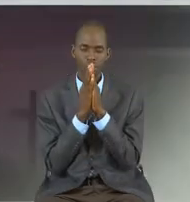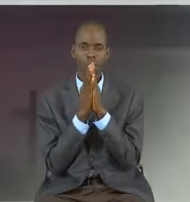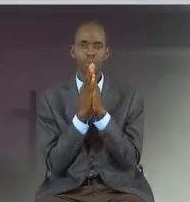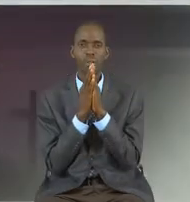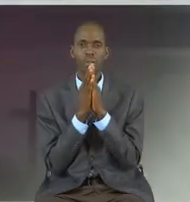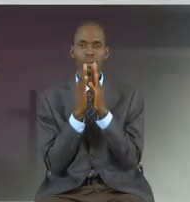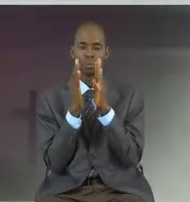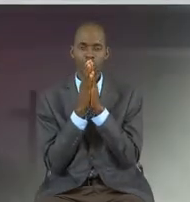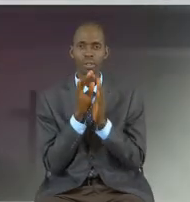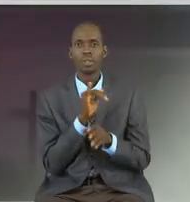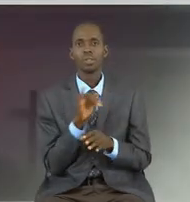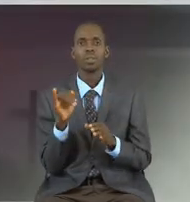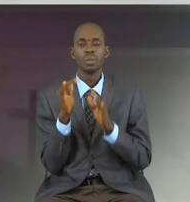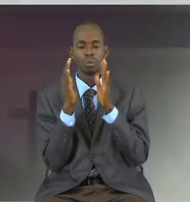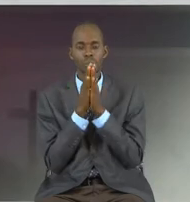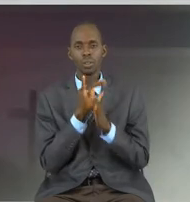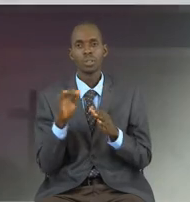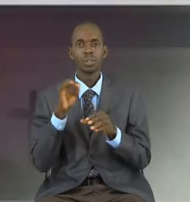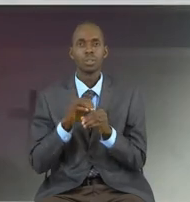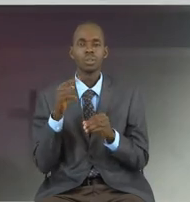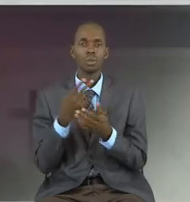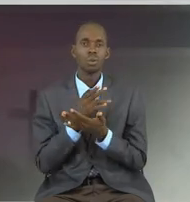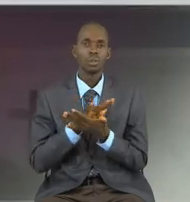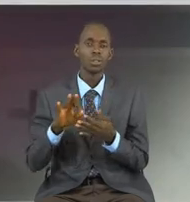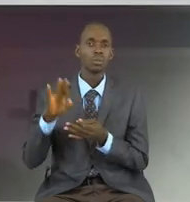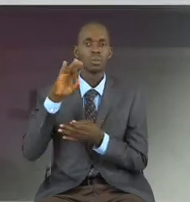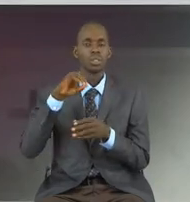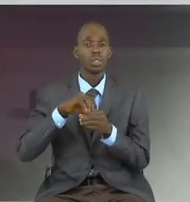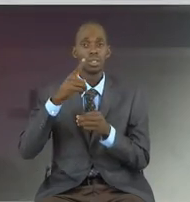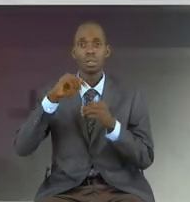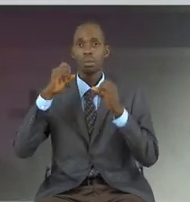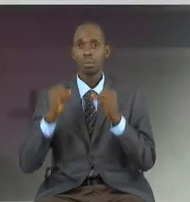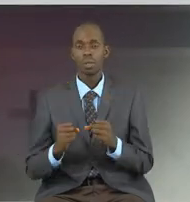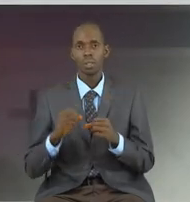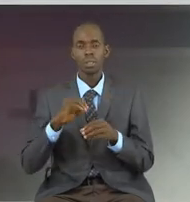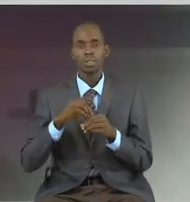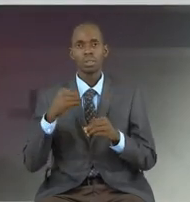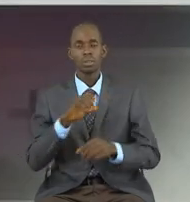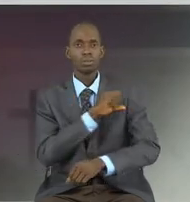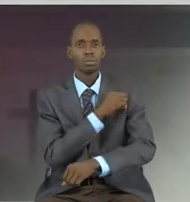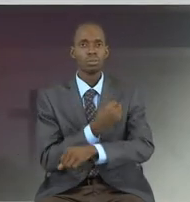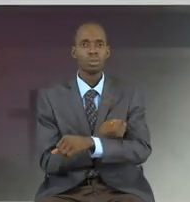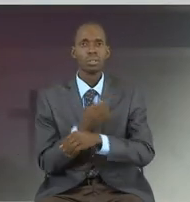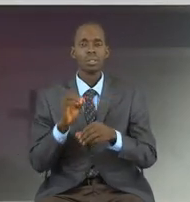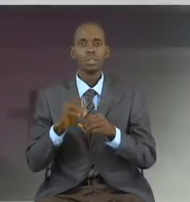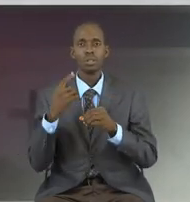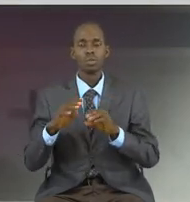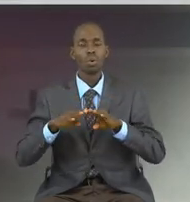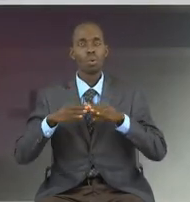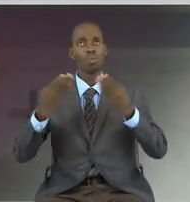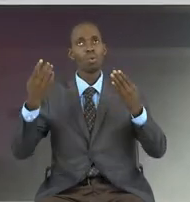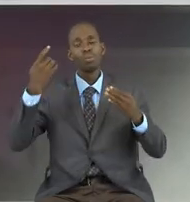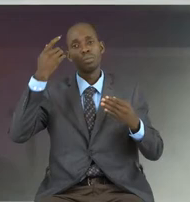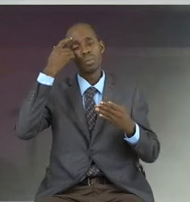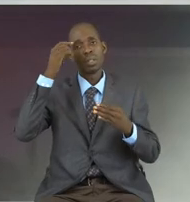Praying in the Holy Ghost. In the power, in the strength, in the open-mindedness,